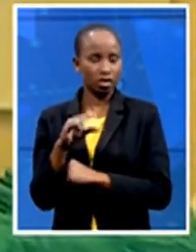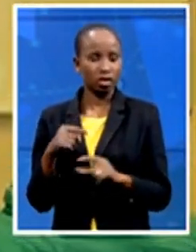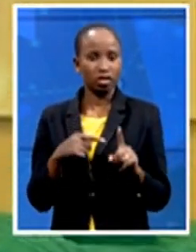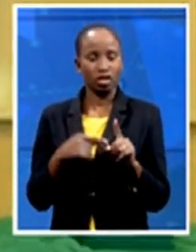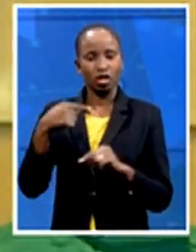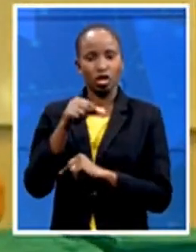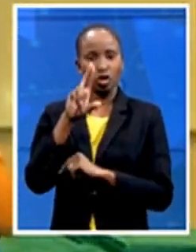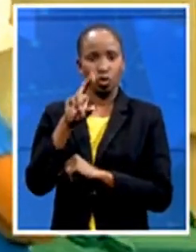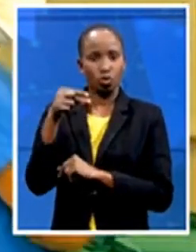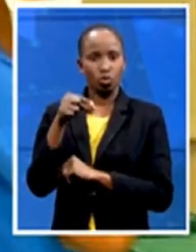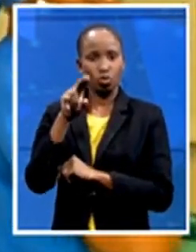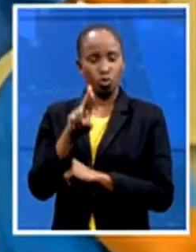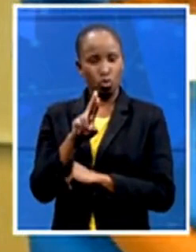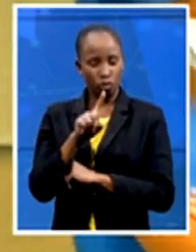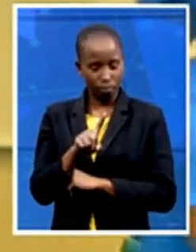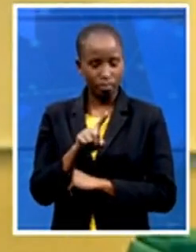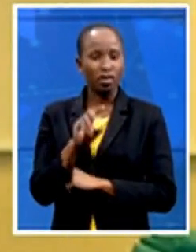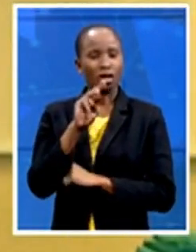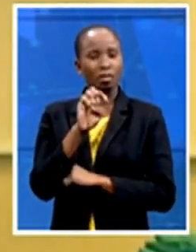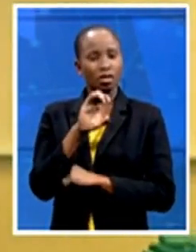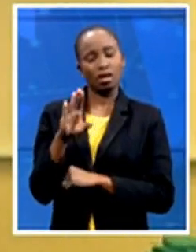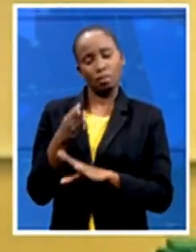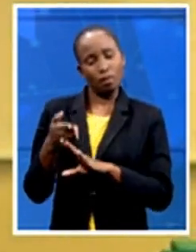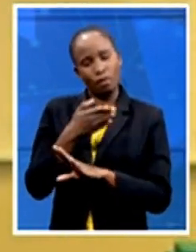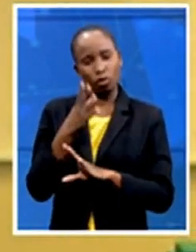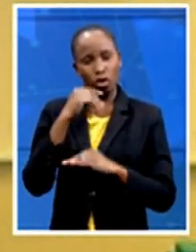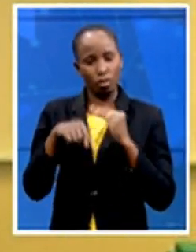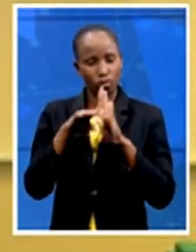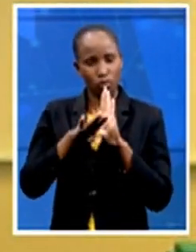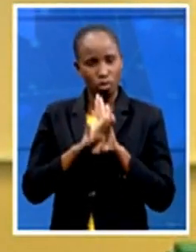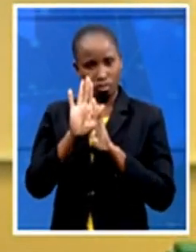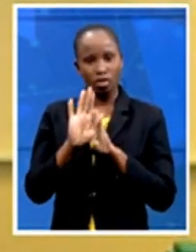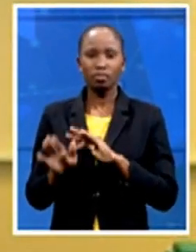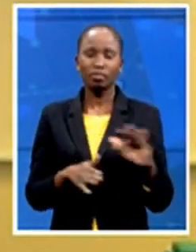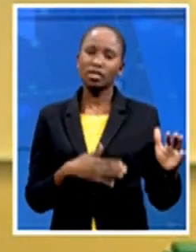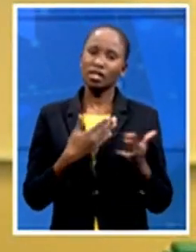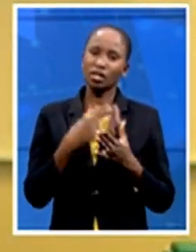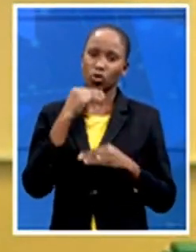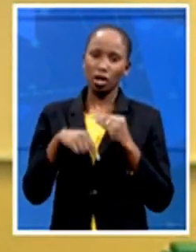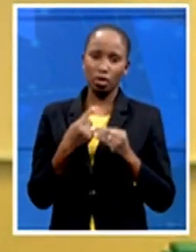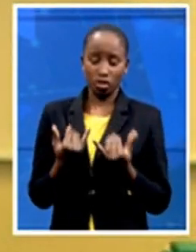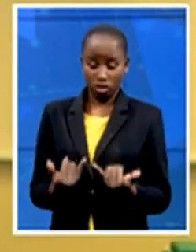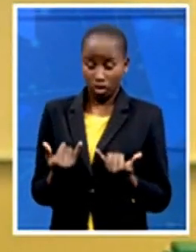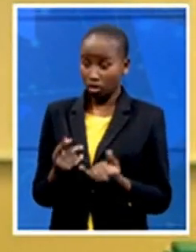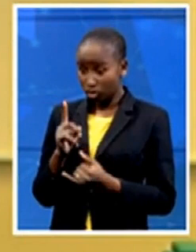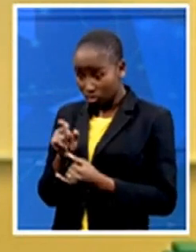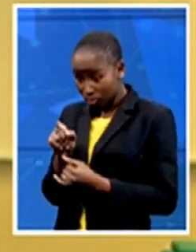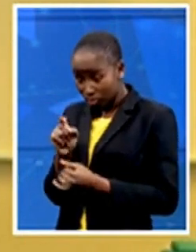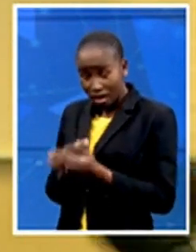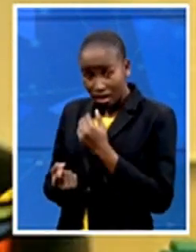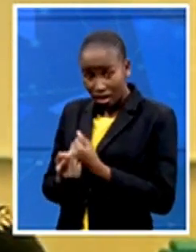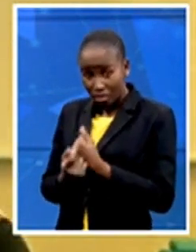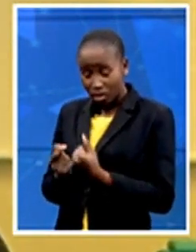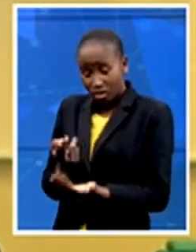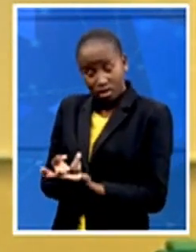this program, let's talk about this specific procedure that is happening behind us. What is the purpose of this, and tell us what is happening